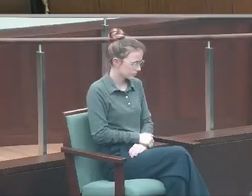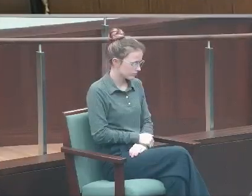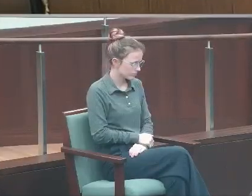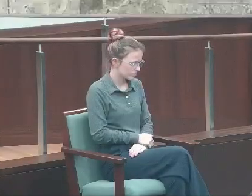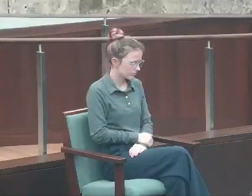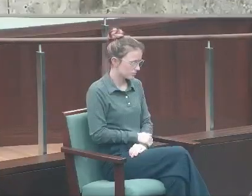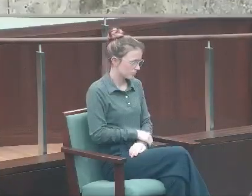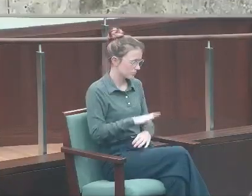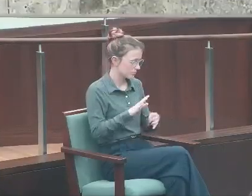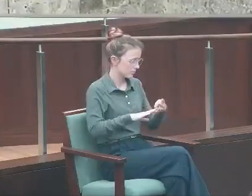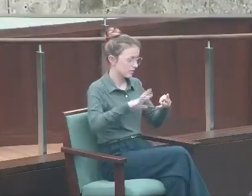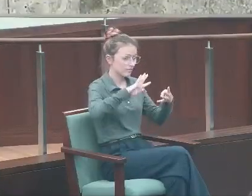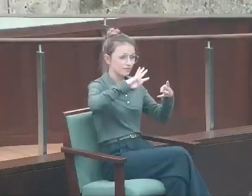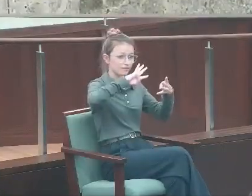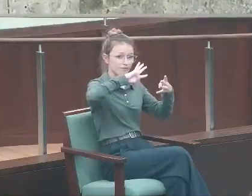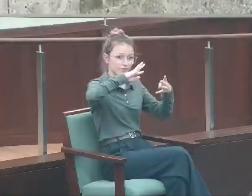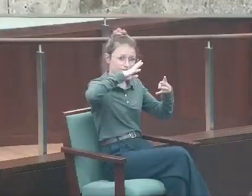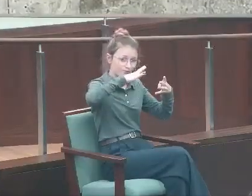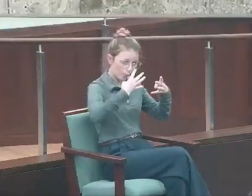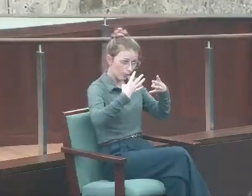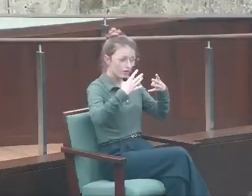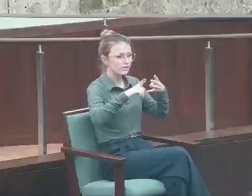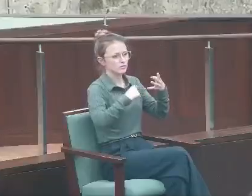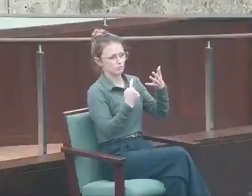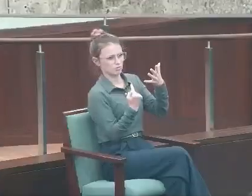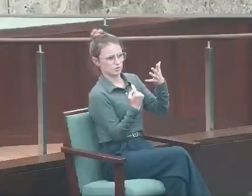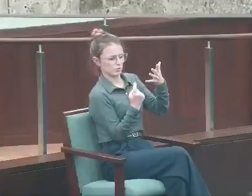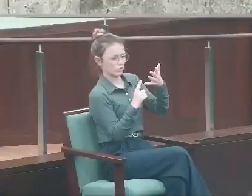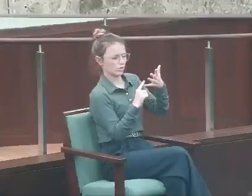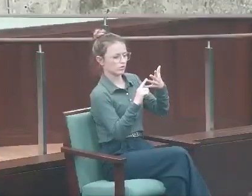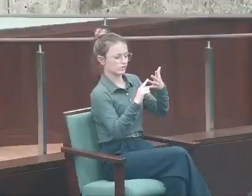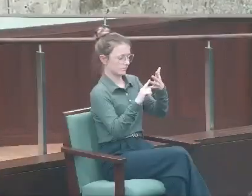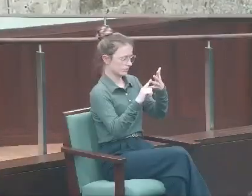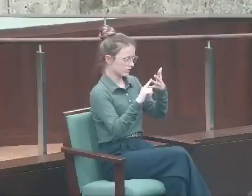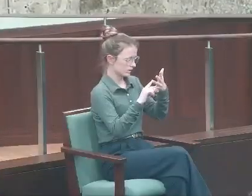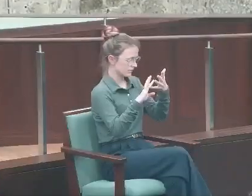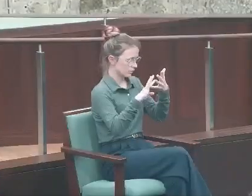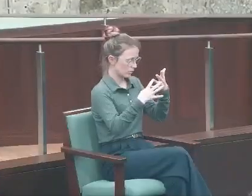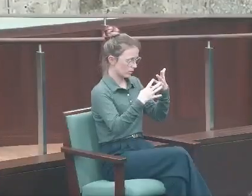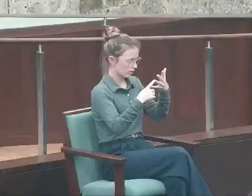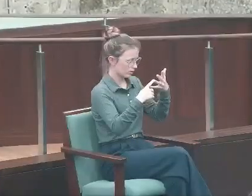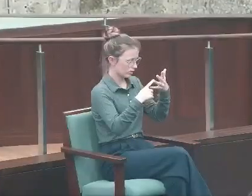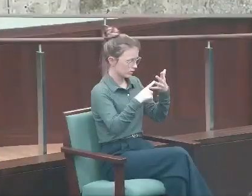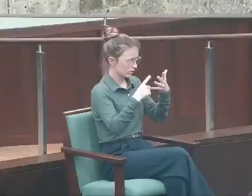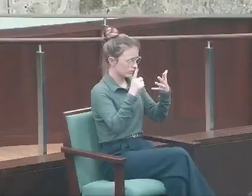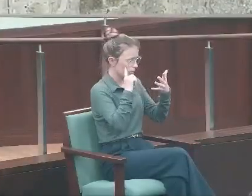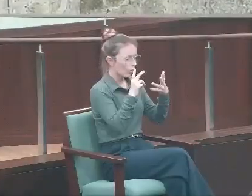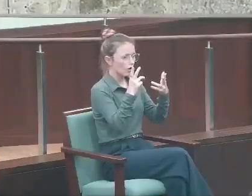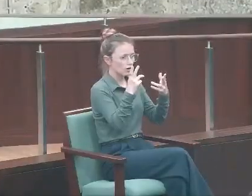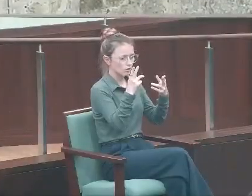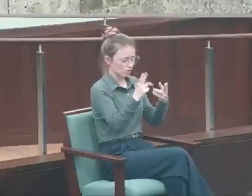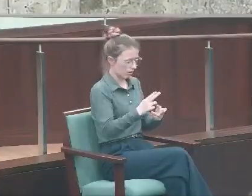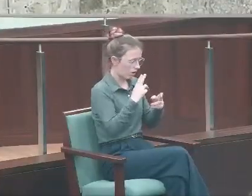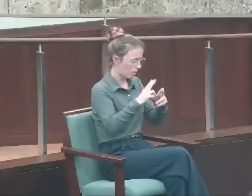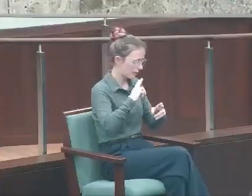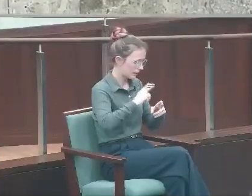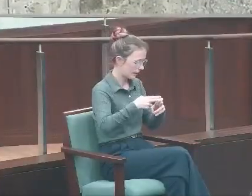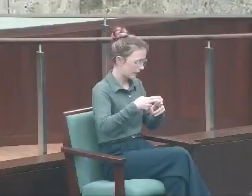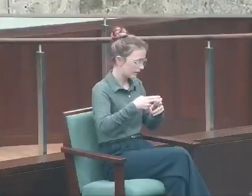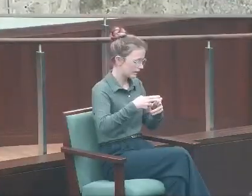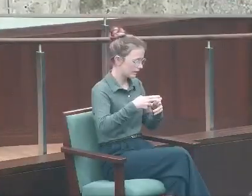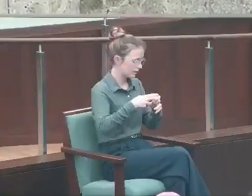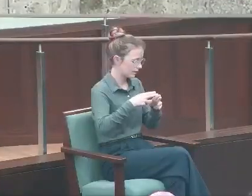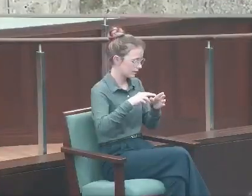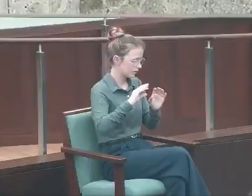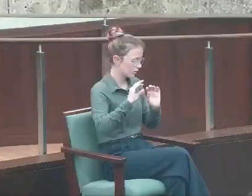Okay, we got a fourth, and then there's one more after that. So our fourth is the nominating committee